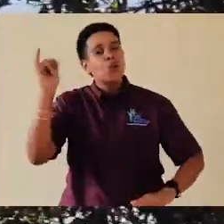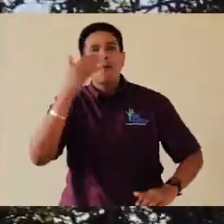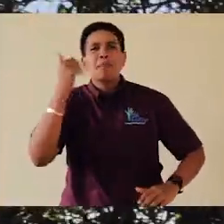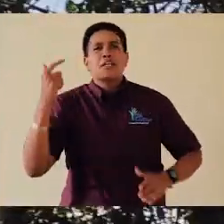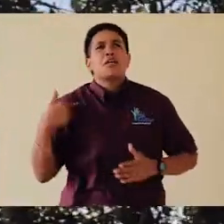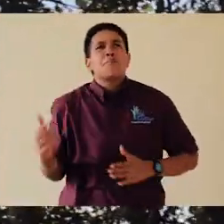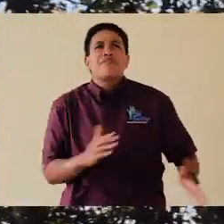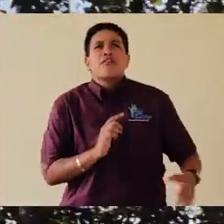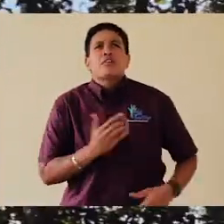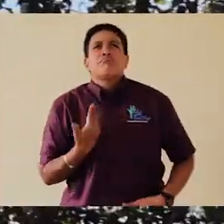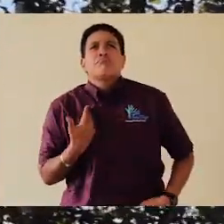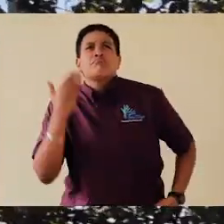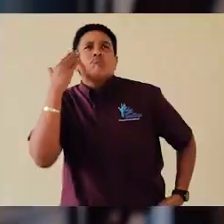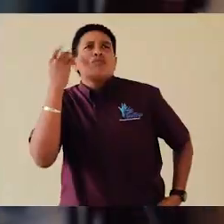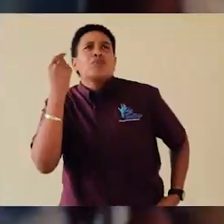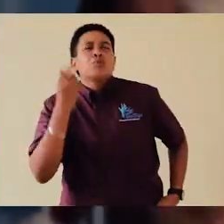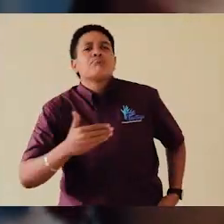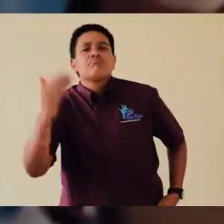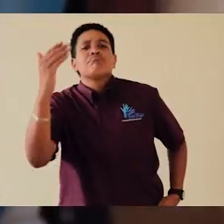for what is coming.